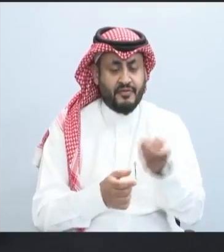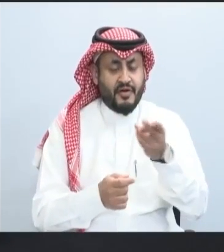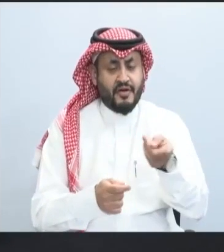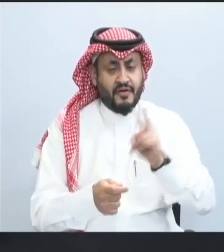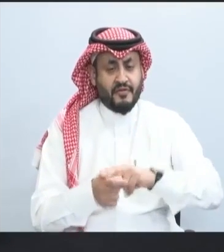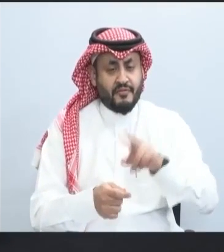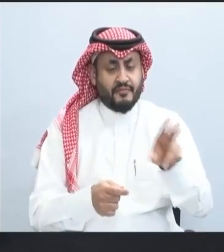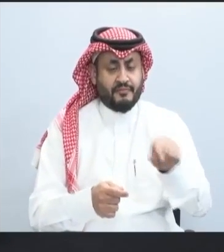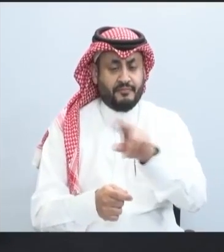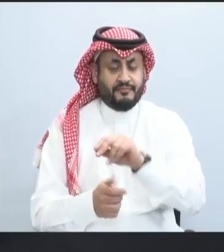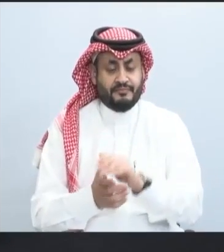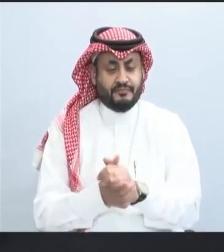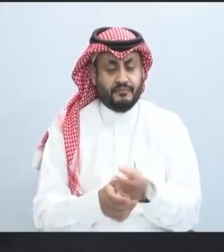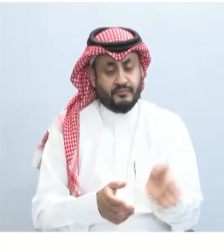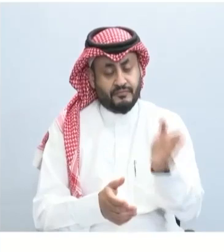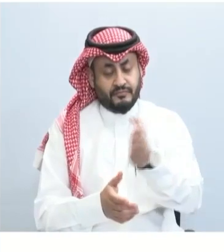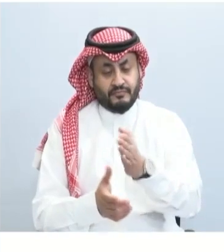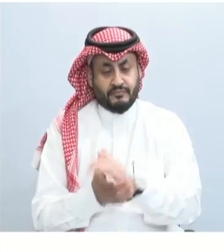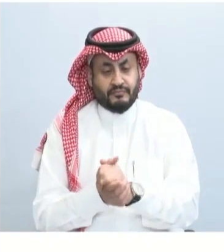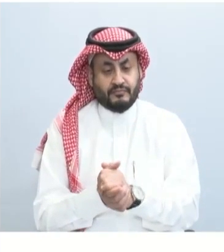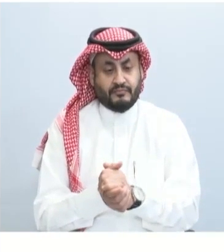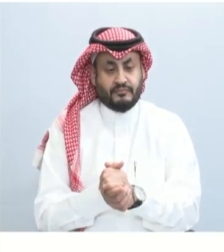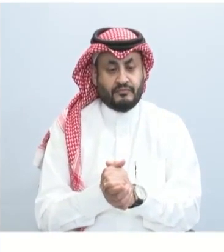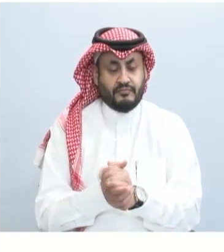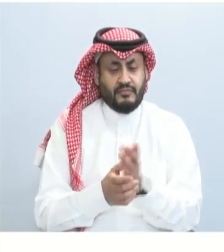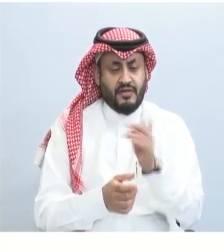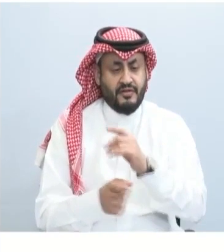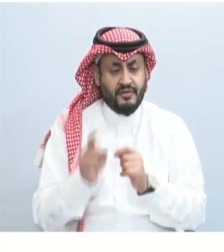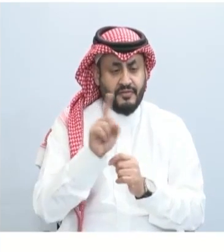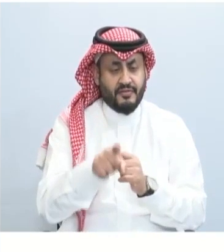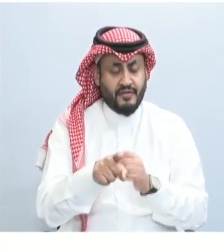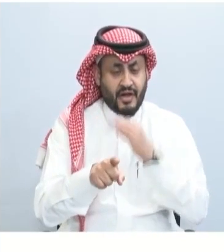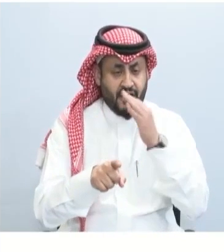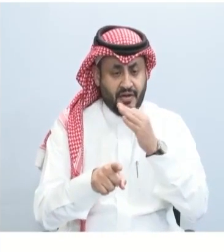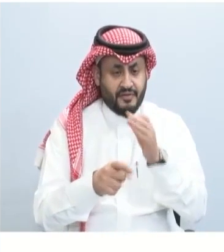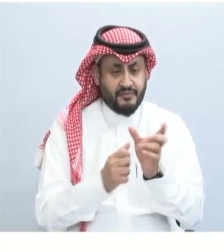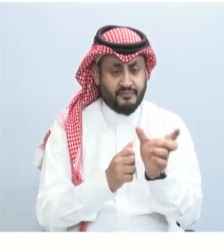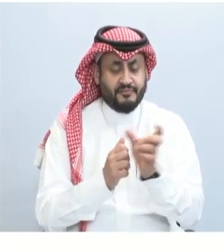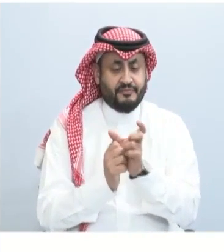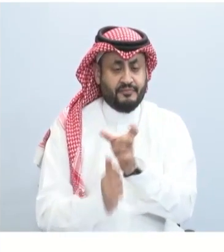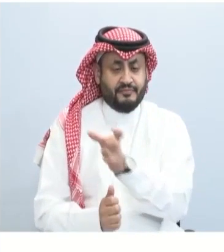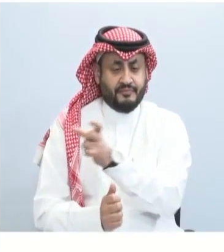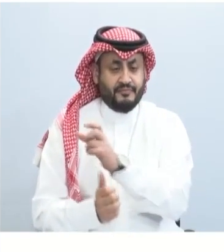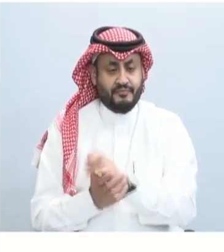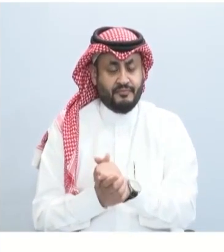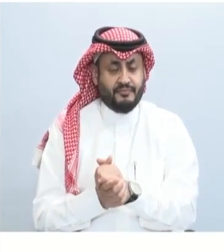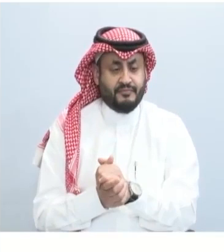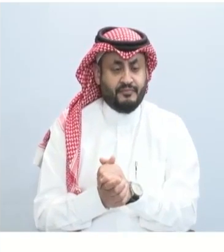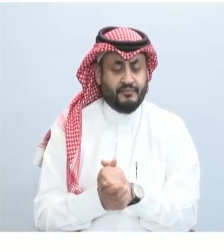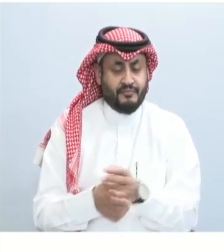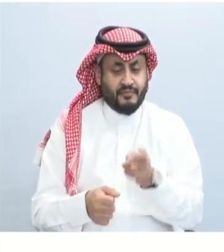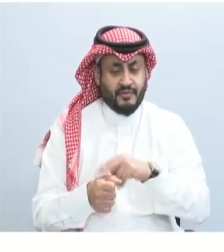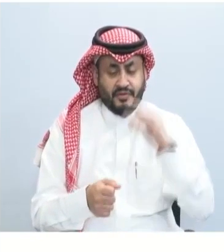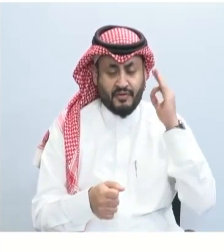repeat again. And after this, we're going to point and say the key words so we can listen